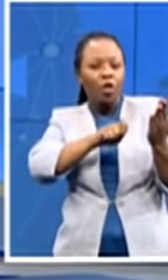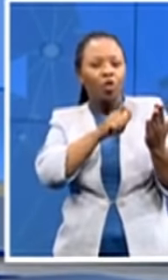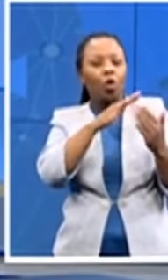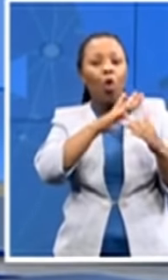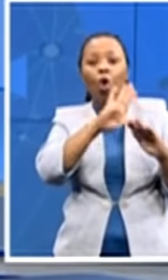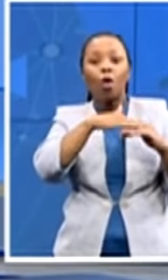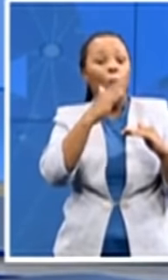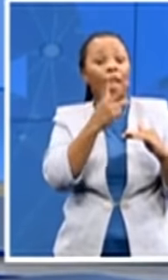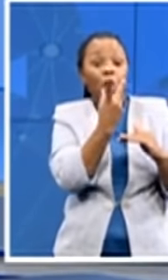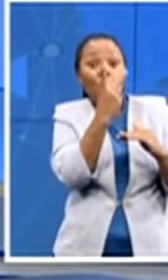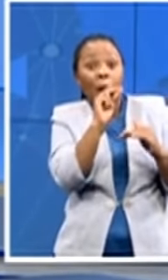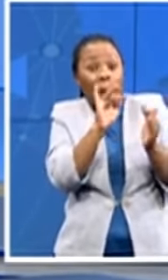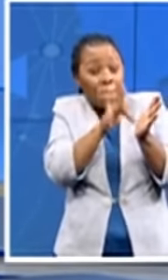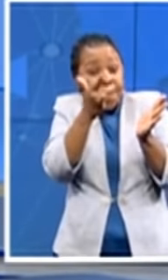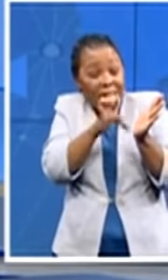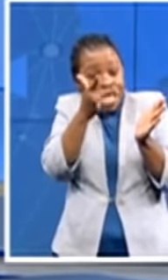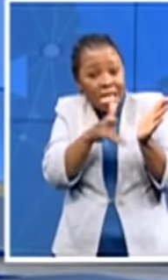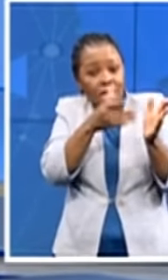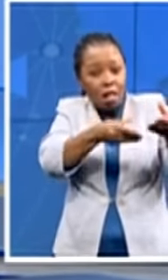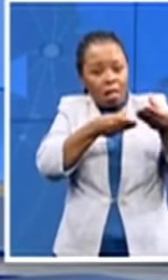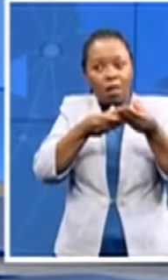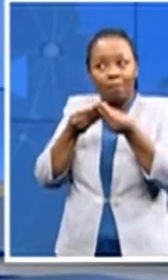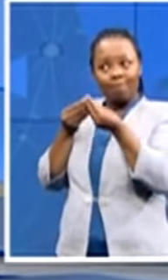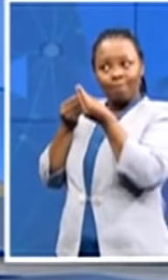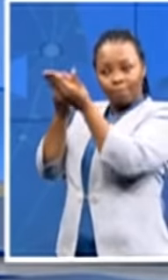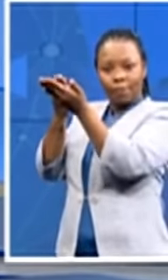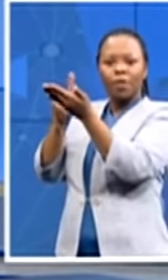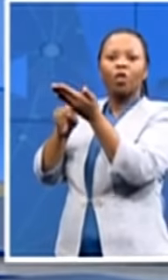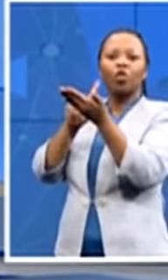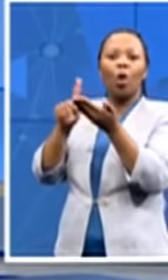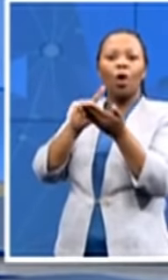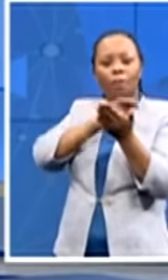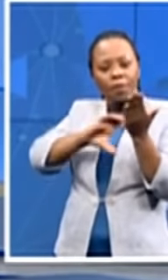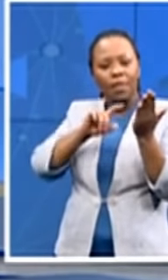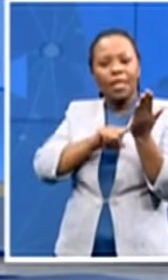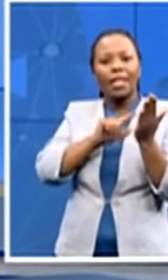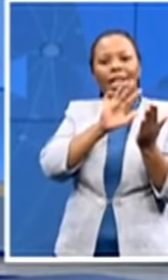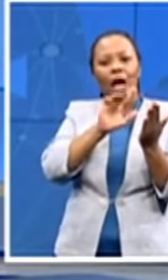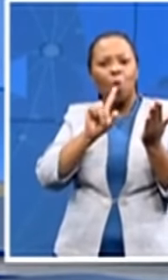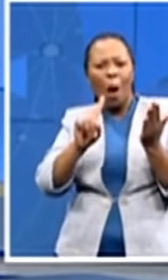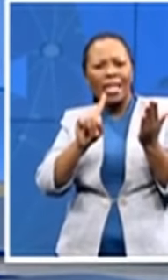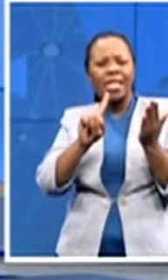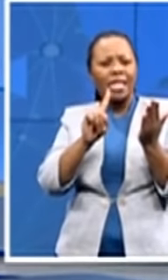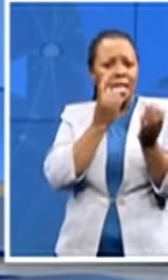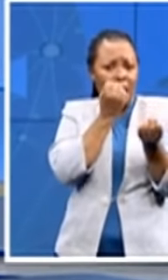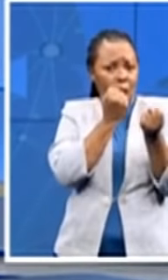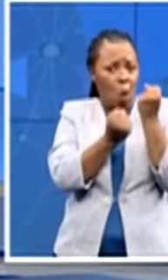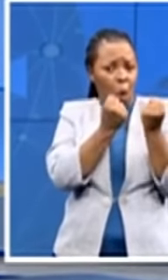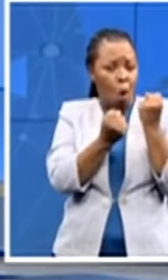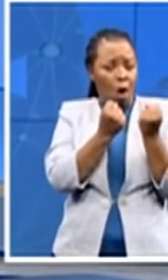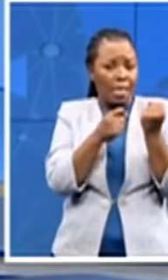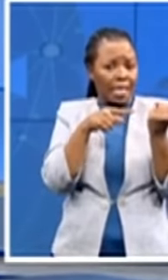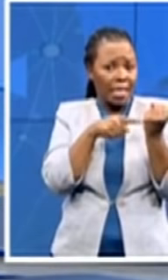Section 39(1) of the Constitution, whether this court is obliged to consider the United Nations